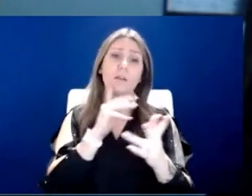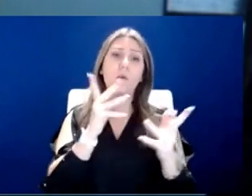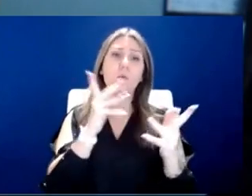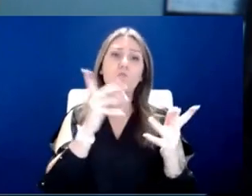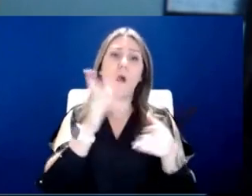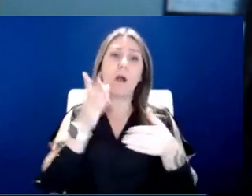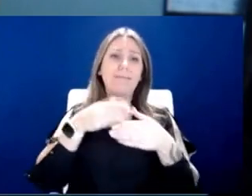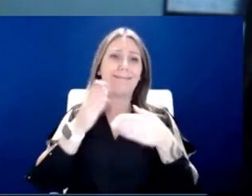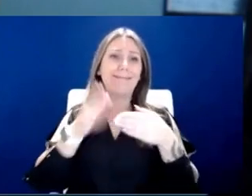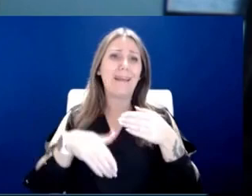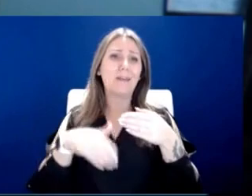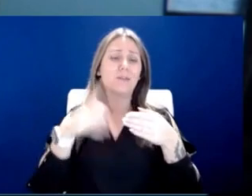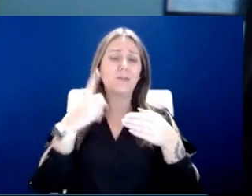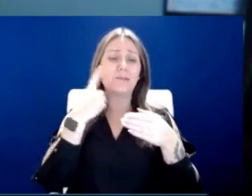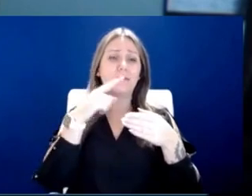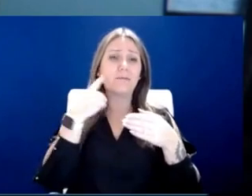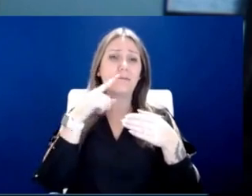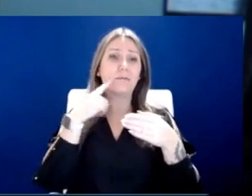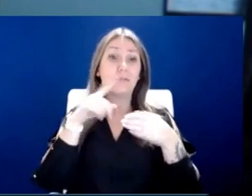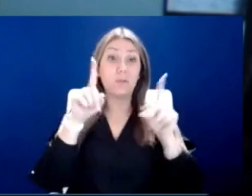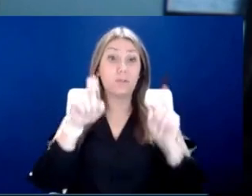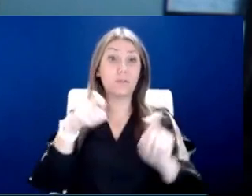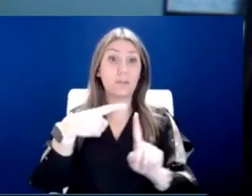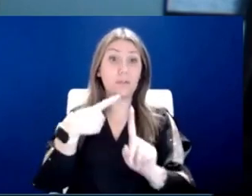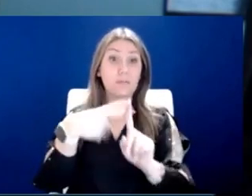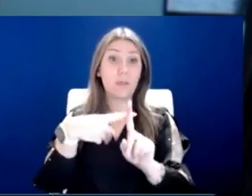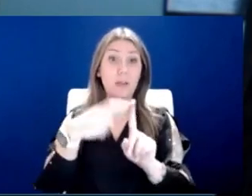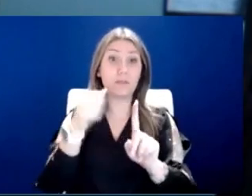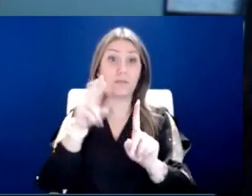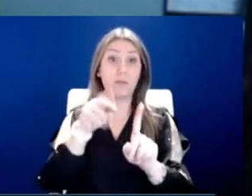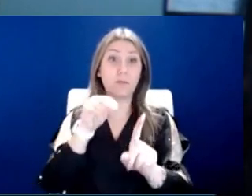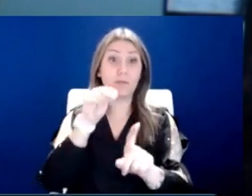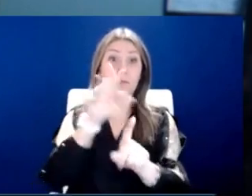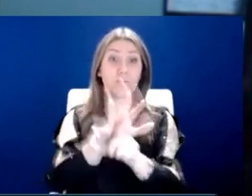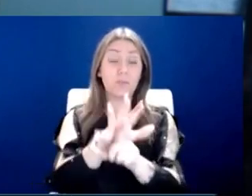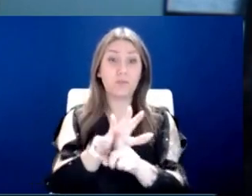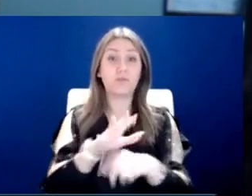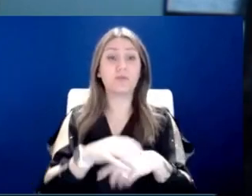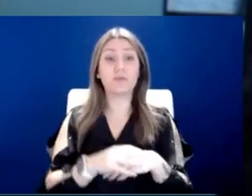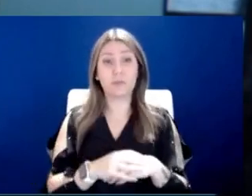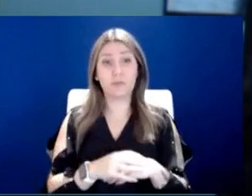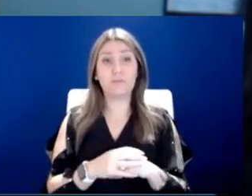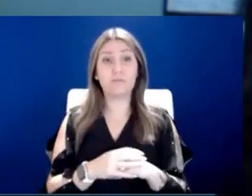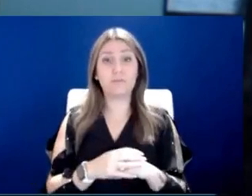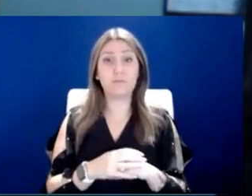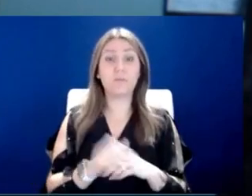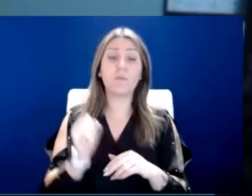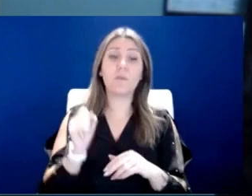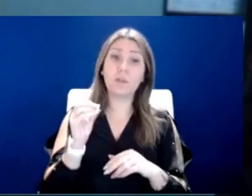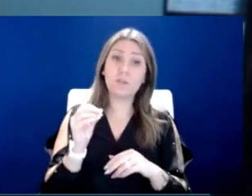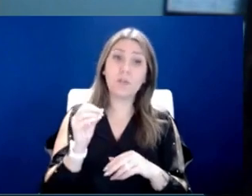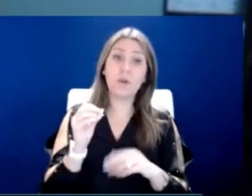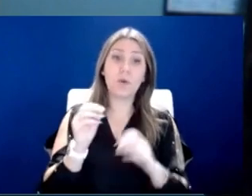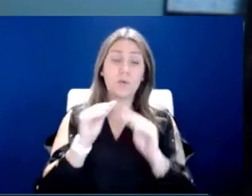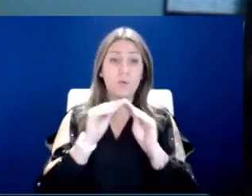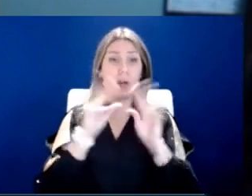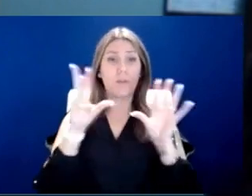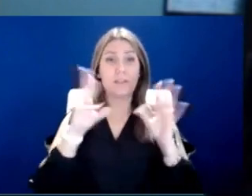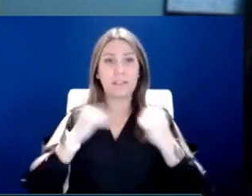of testing positive or exposures, and so there's fatigue